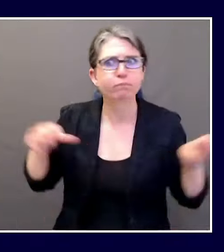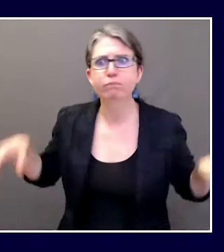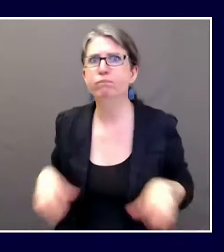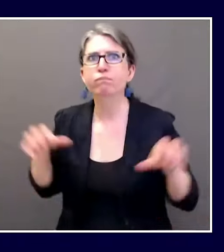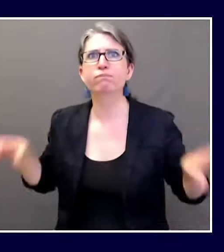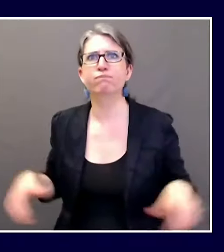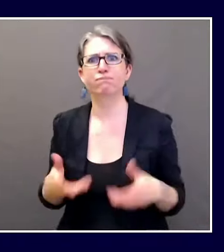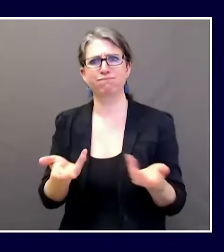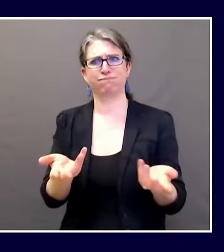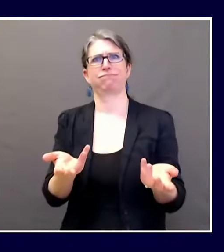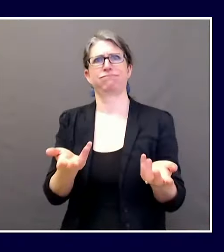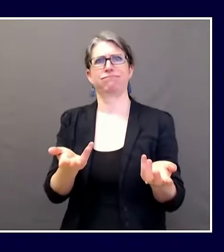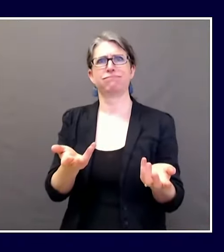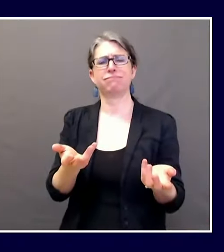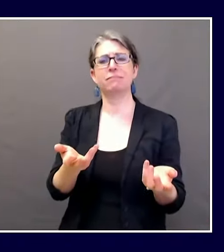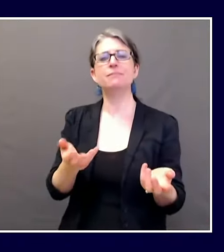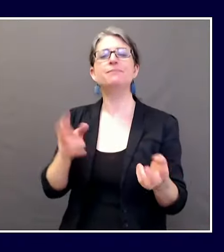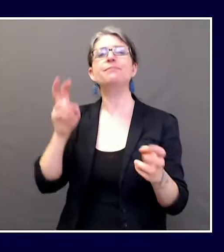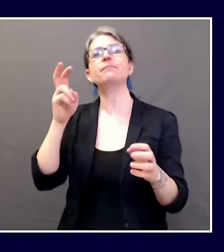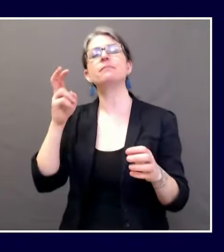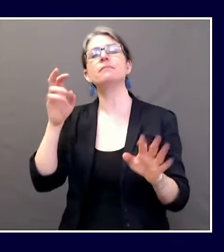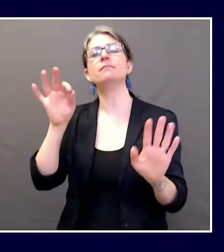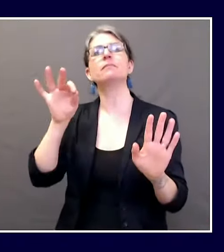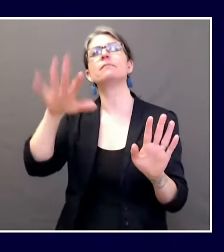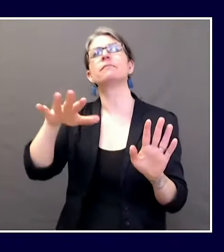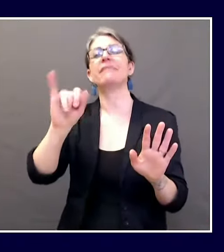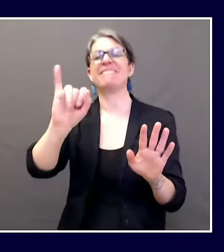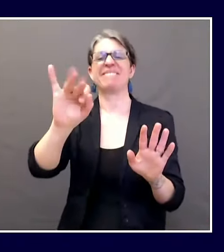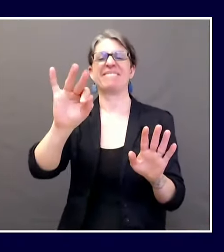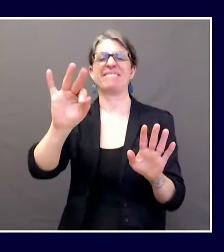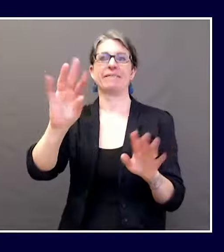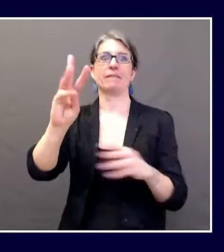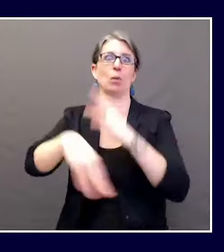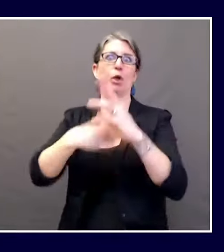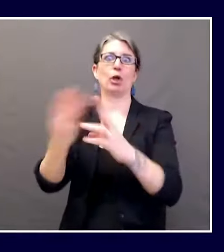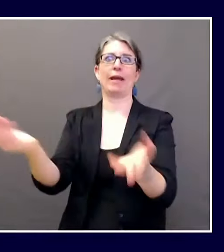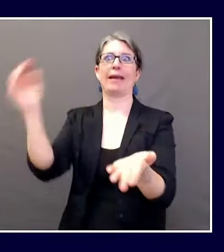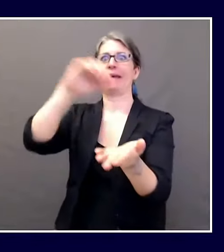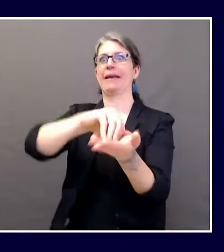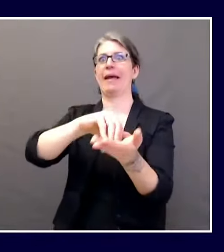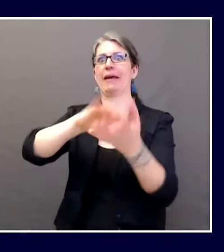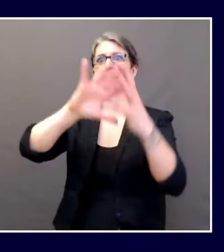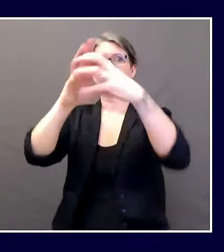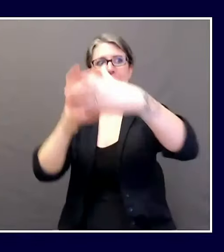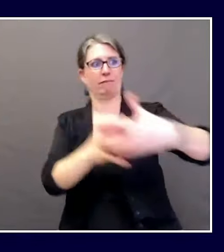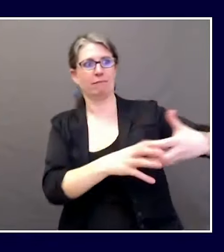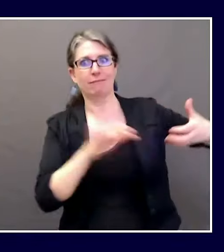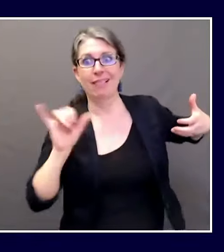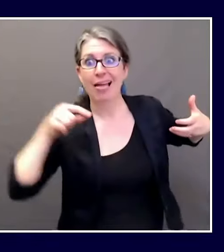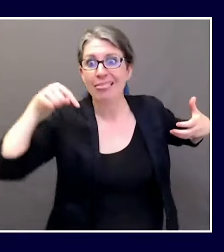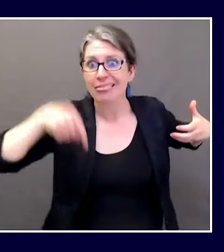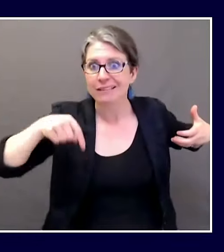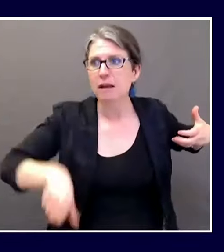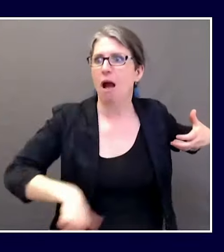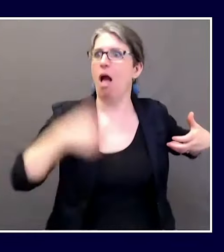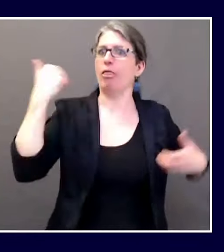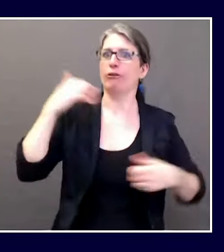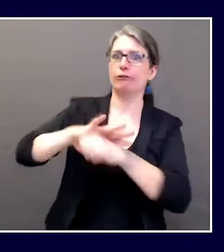the contours. I can't comment fully, but that's an example in which in the current pandemic, these declarations have been